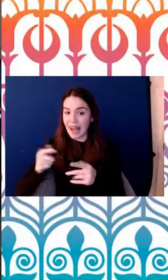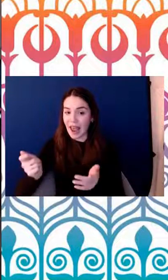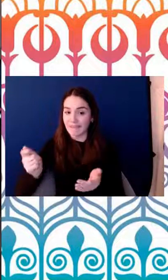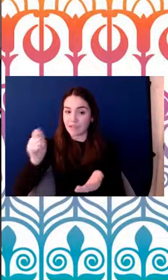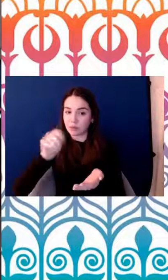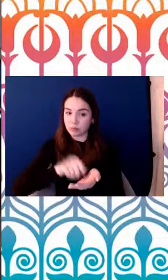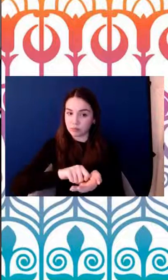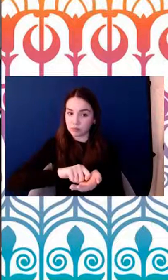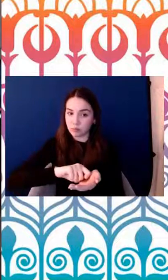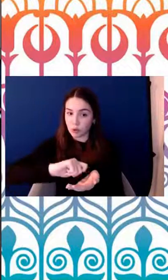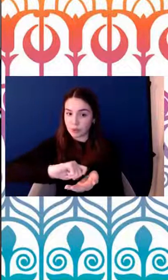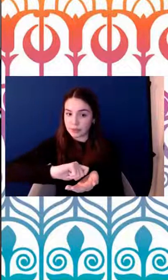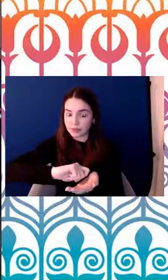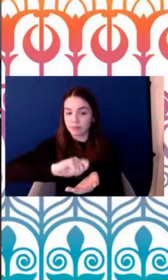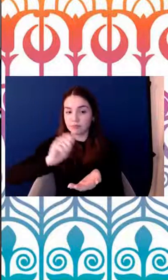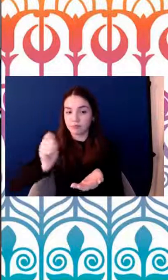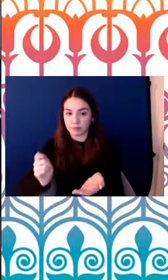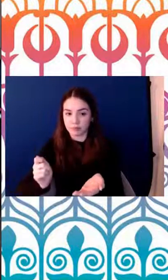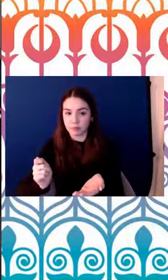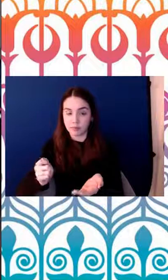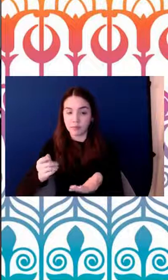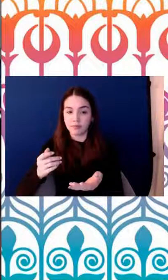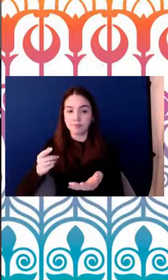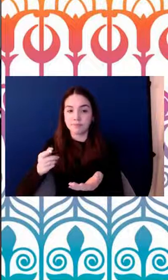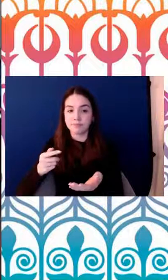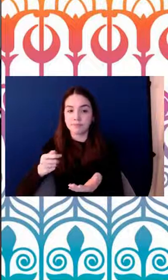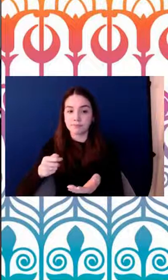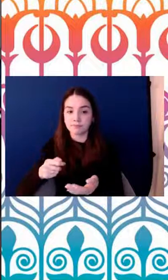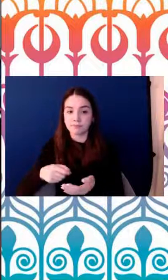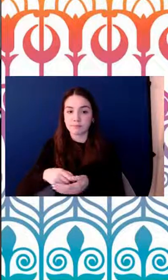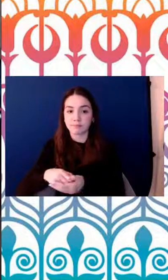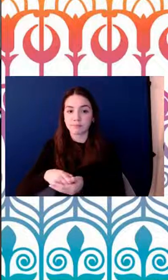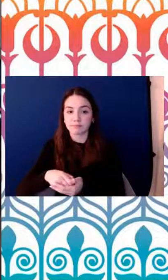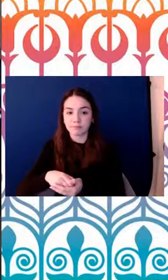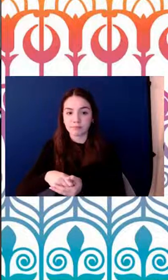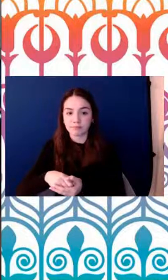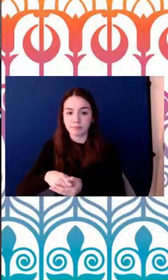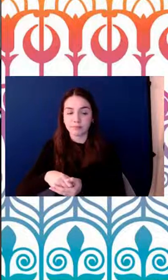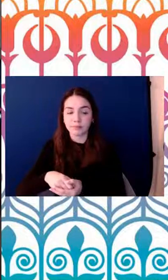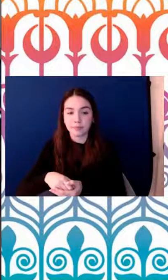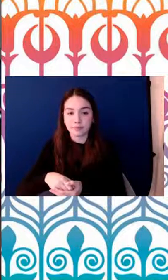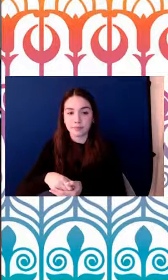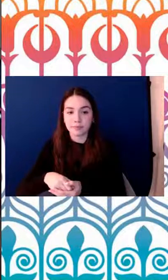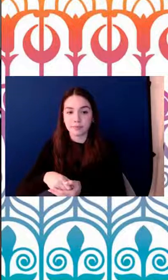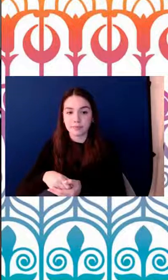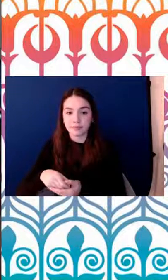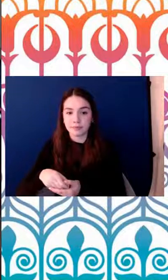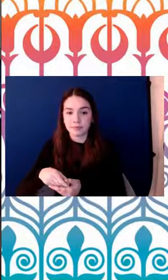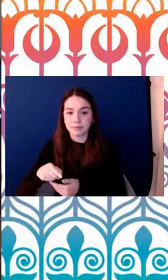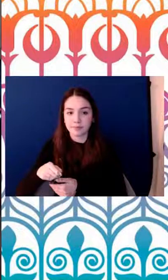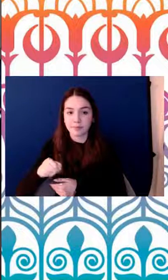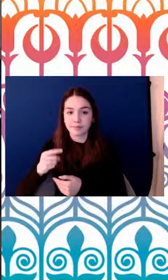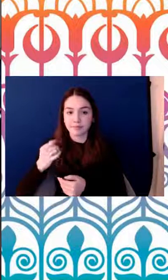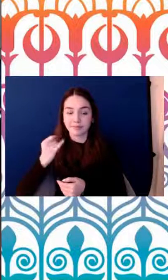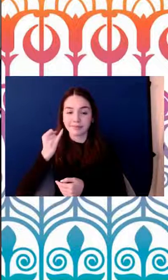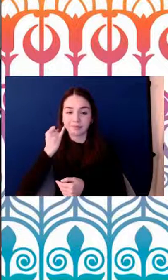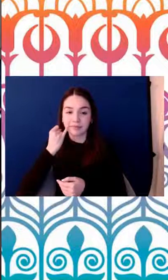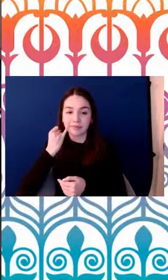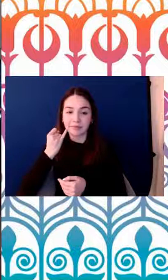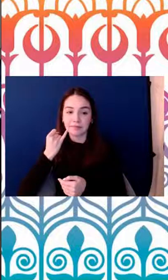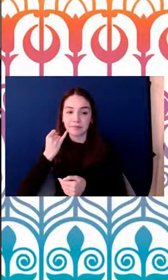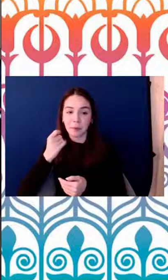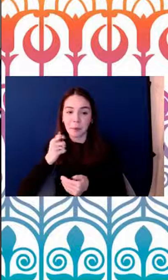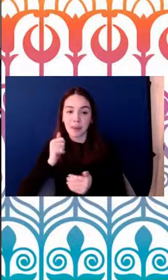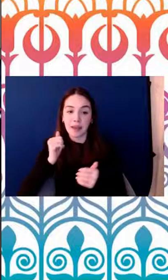easy. You wanna create, like, try to grow your own avocado tree, which takes many years, but we're patient